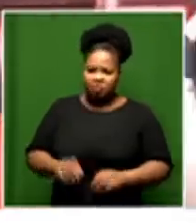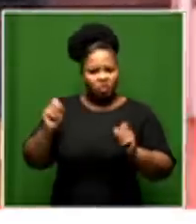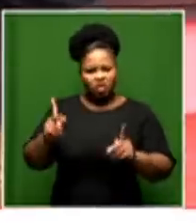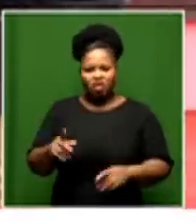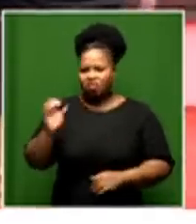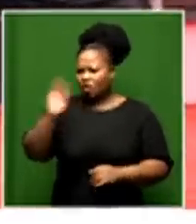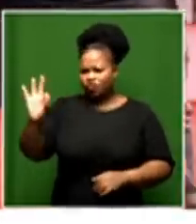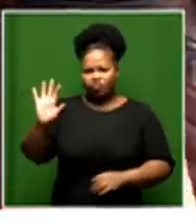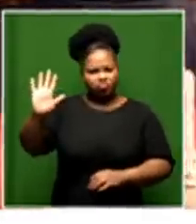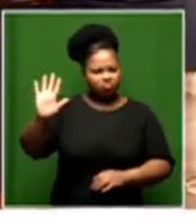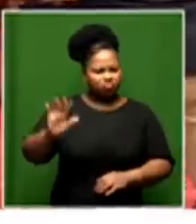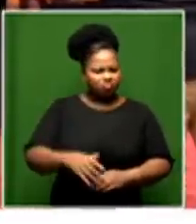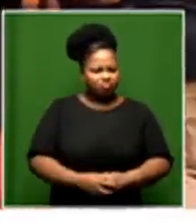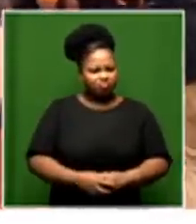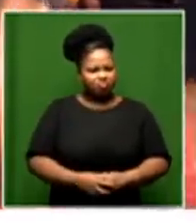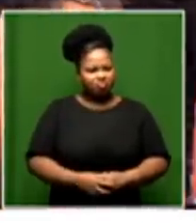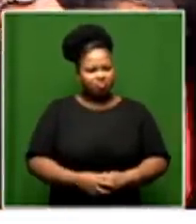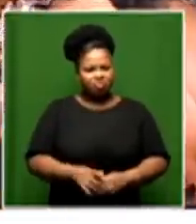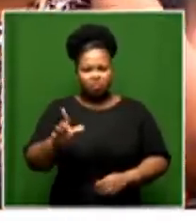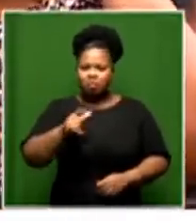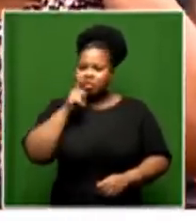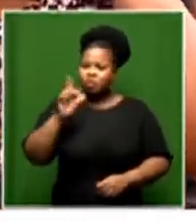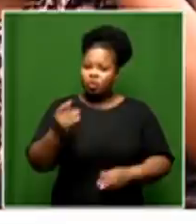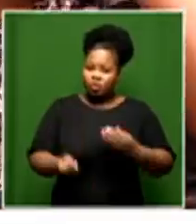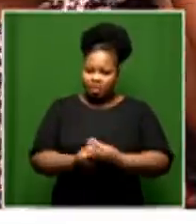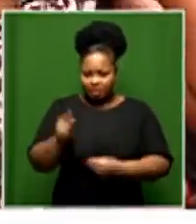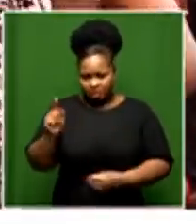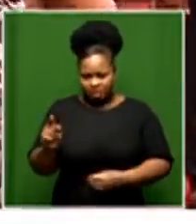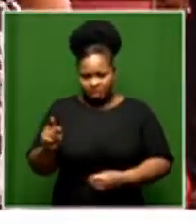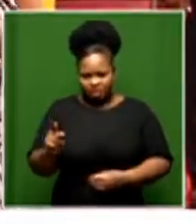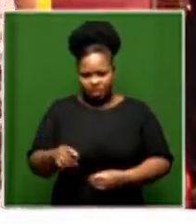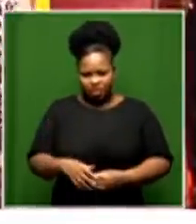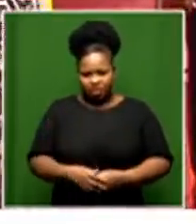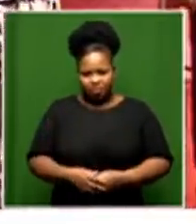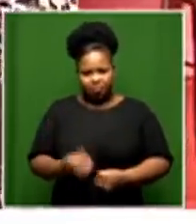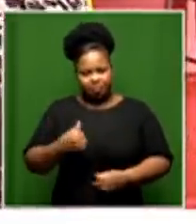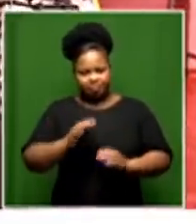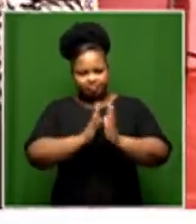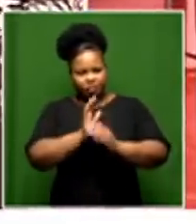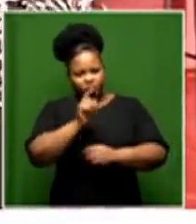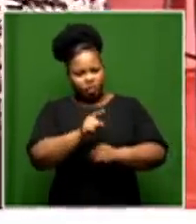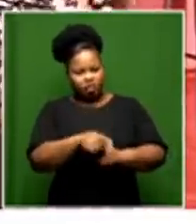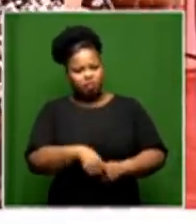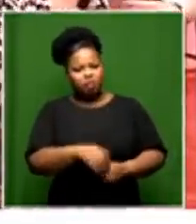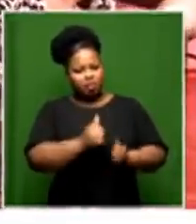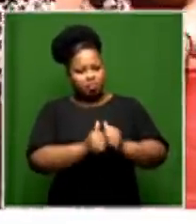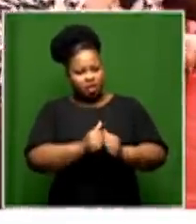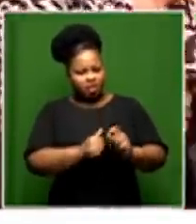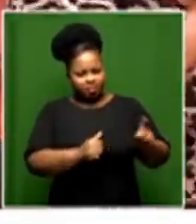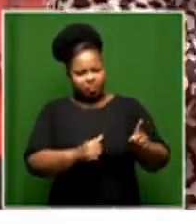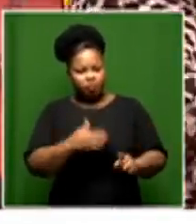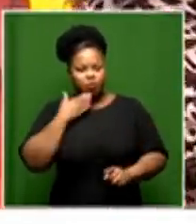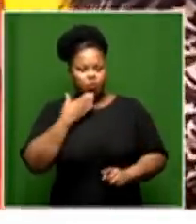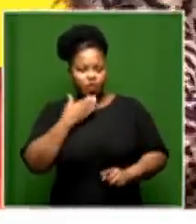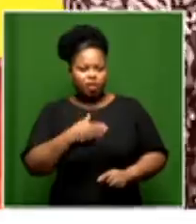Okay, switch off. Thank you. Let me tell you what's going to happen. I'm just going to ask the brother of the late